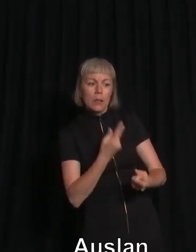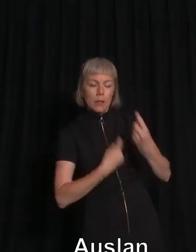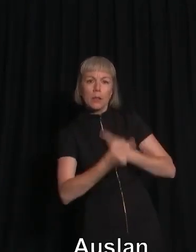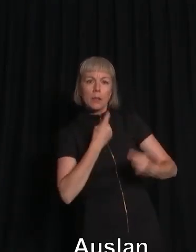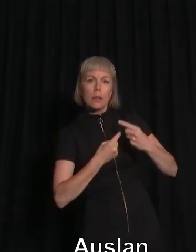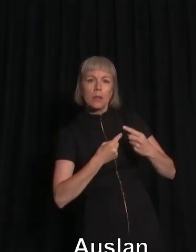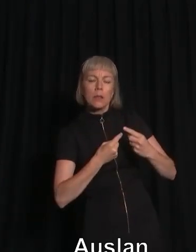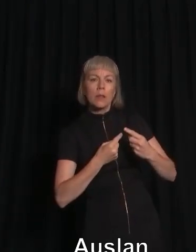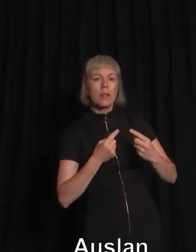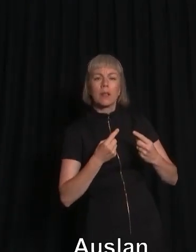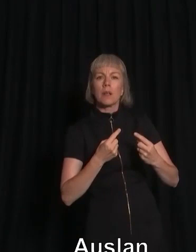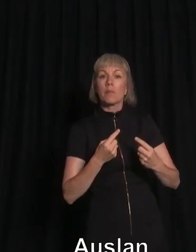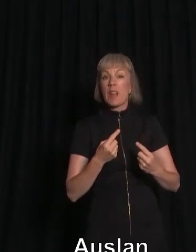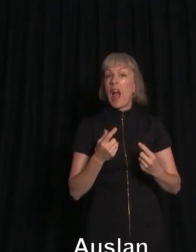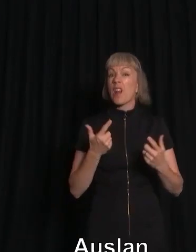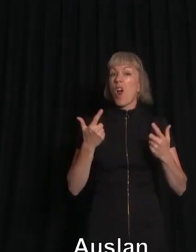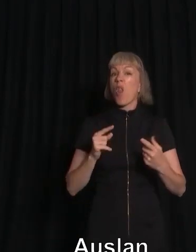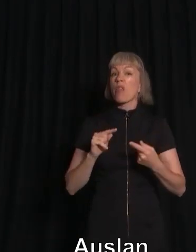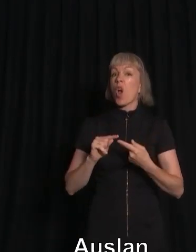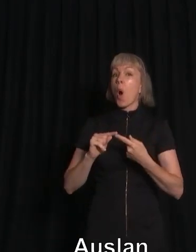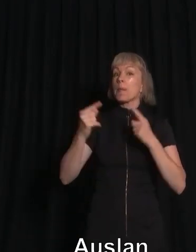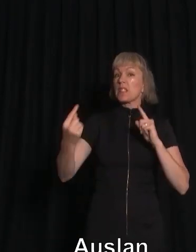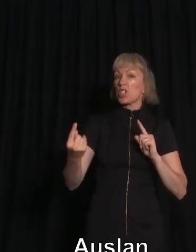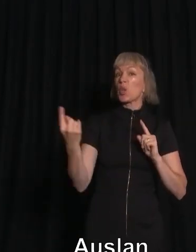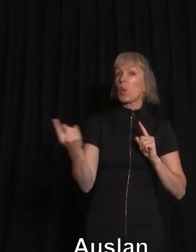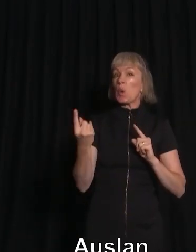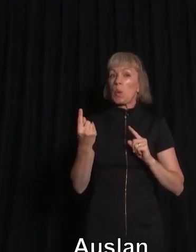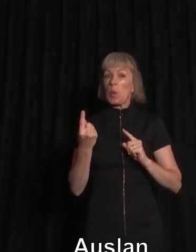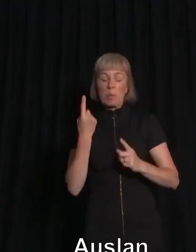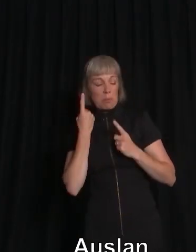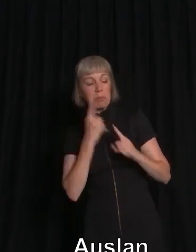that the opposition has also hooked onto very, very smartly.